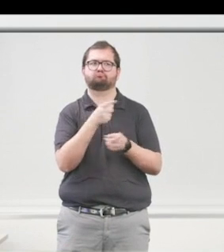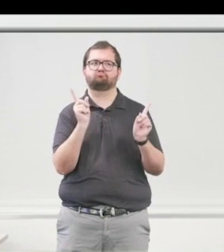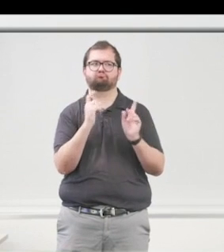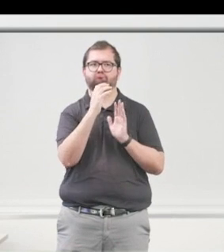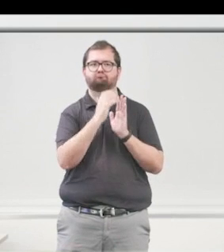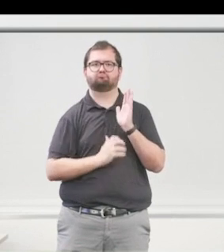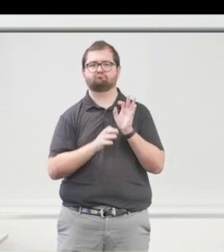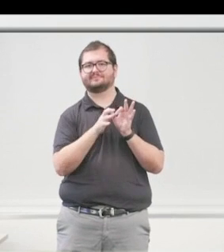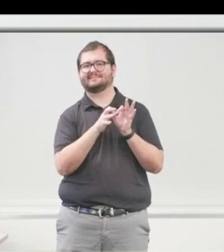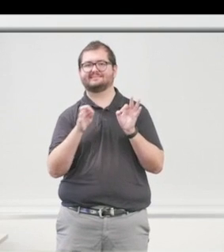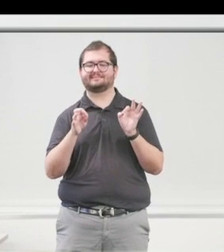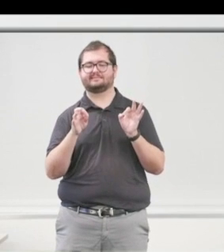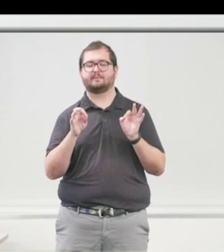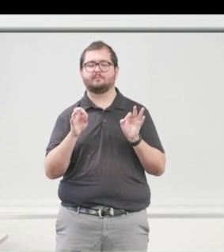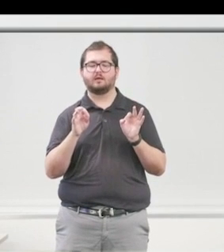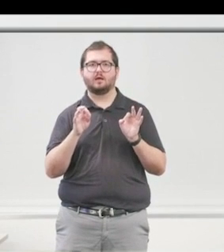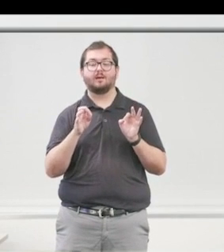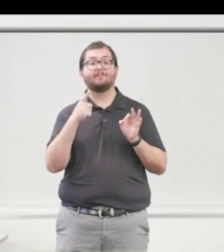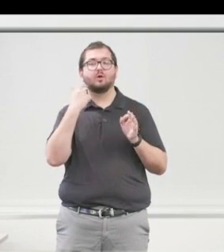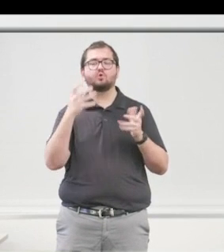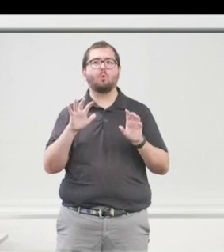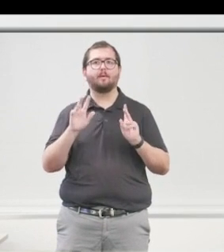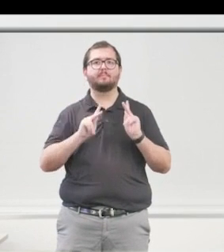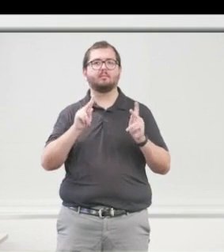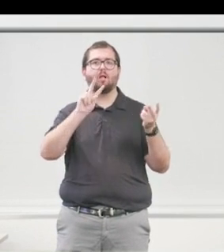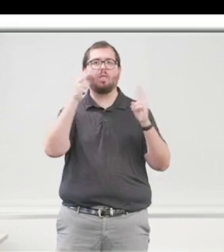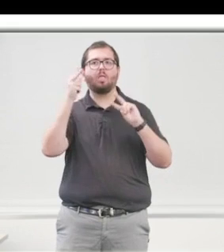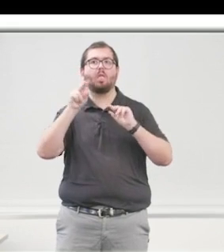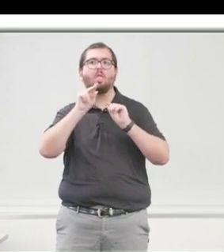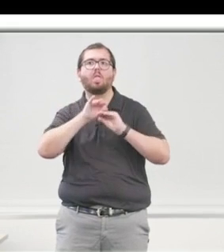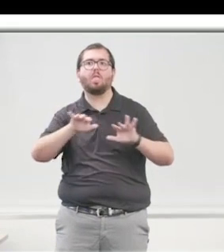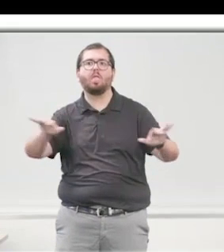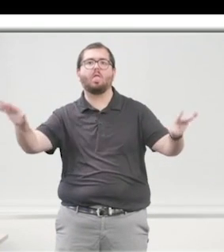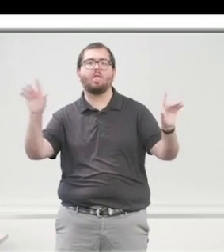keep the chatter and the misinformation from spreading.